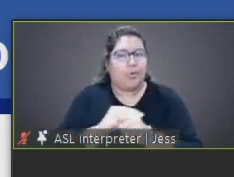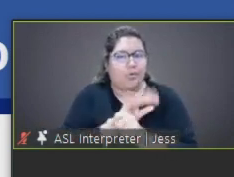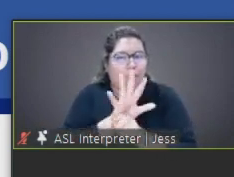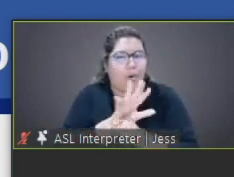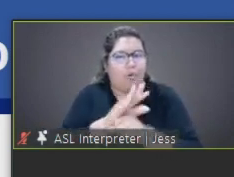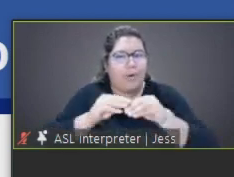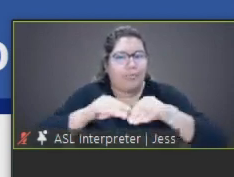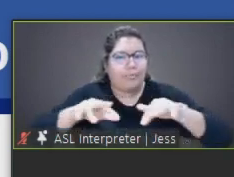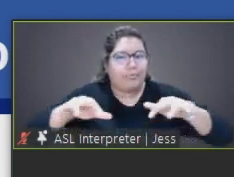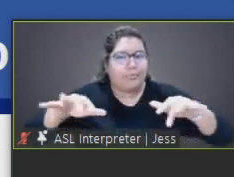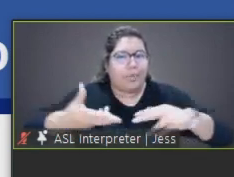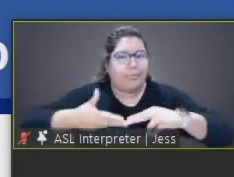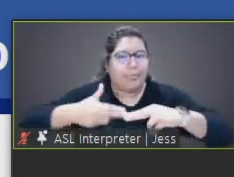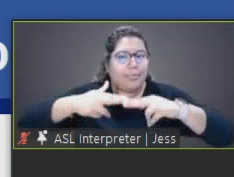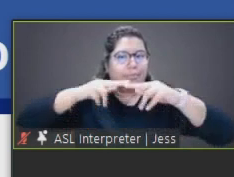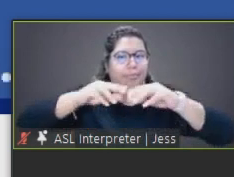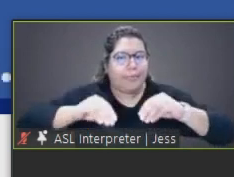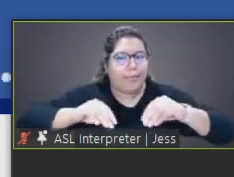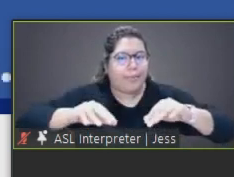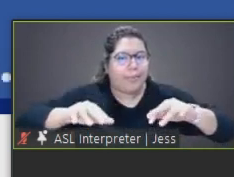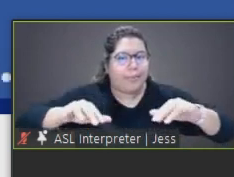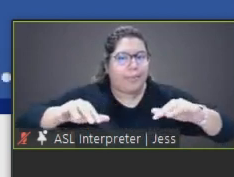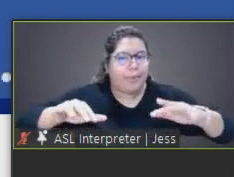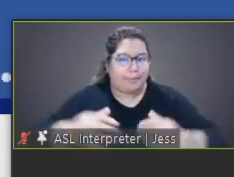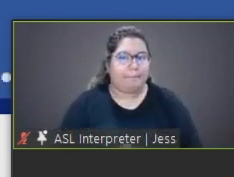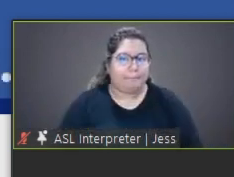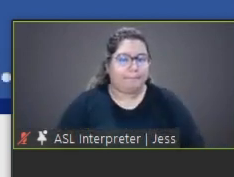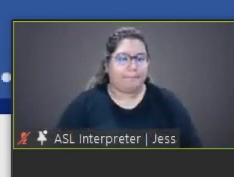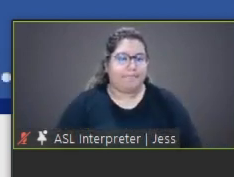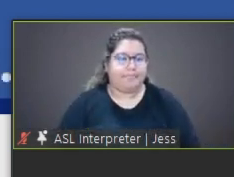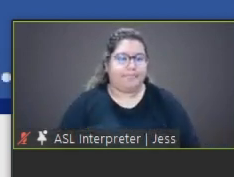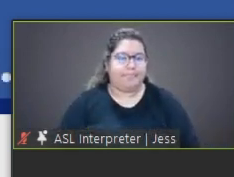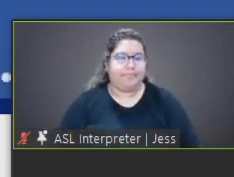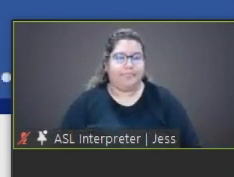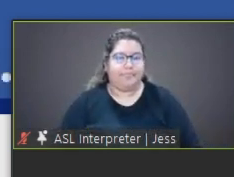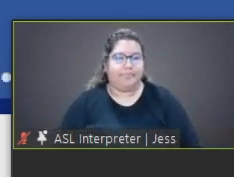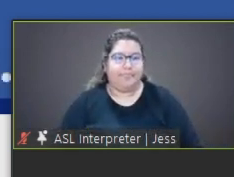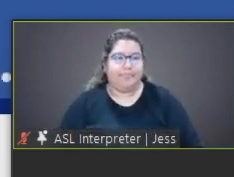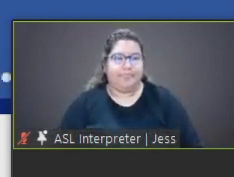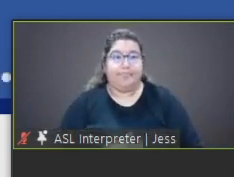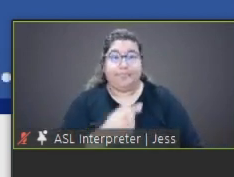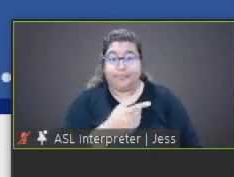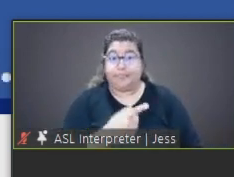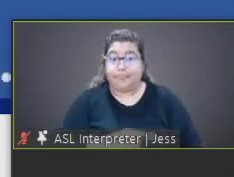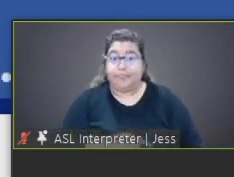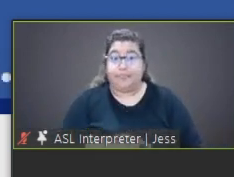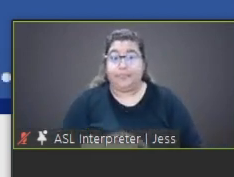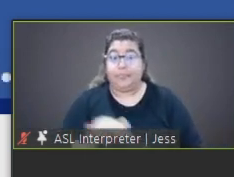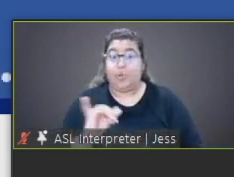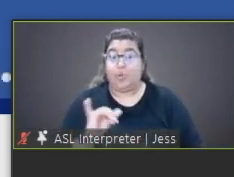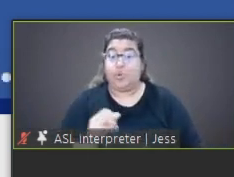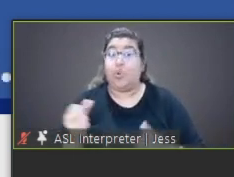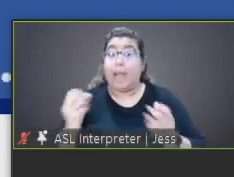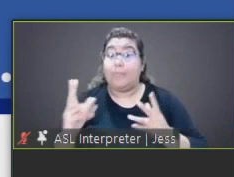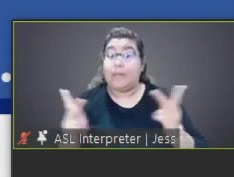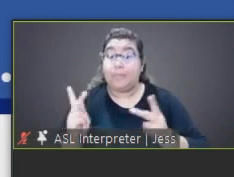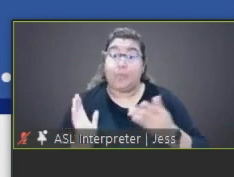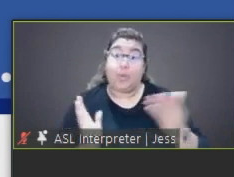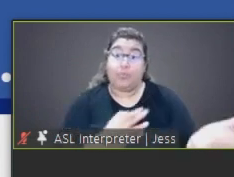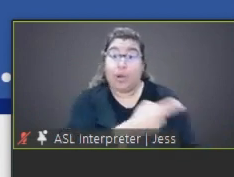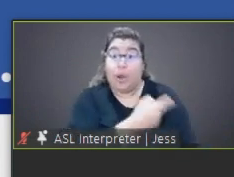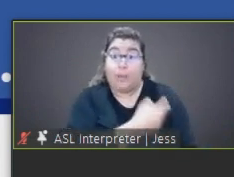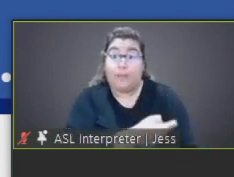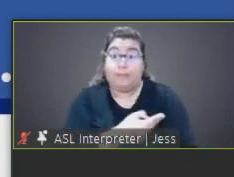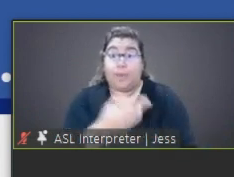here in Colorado. Next slide, please. And then the same thing goes for hospitalization numbers. Our